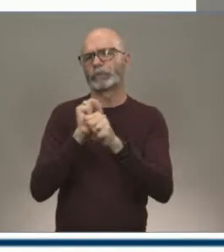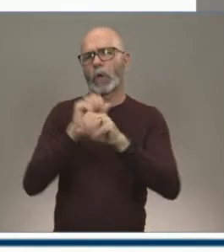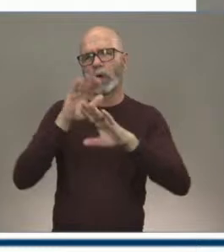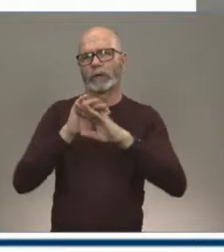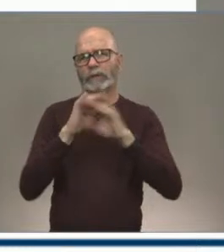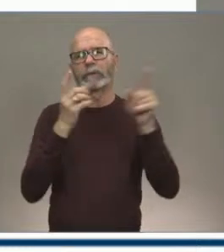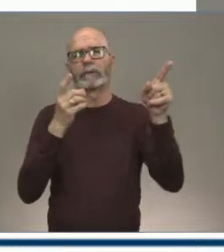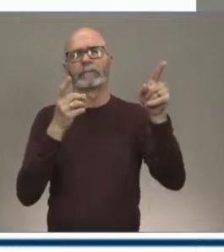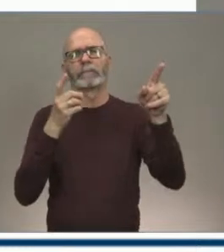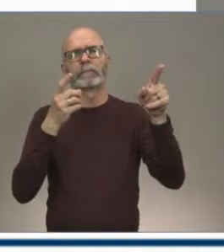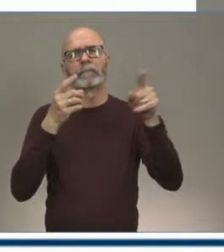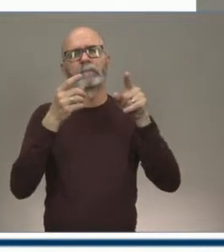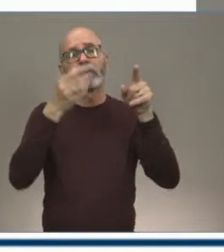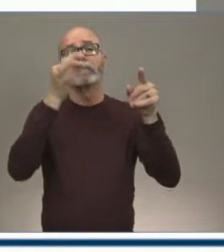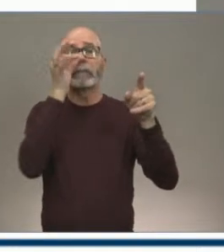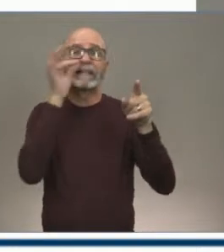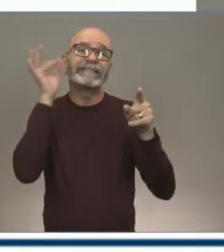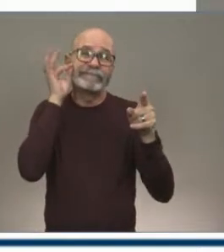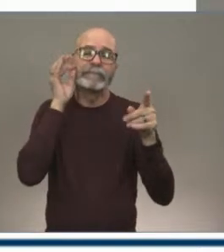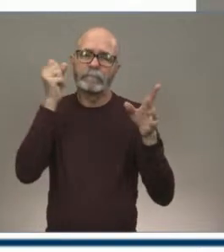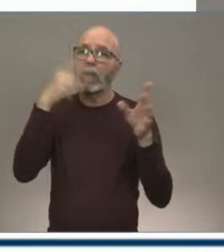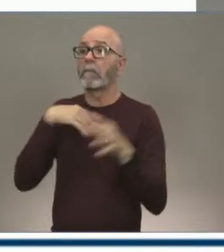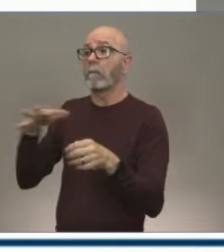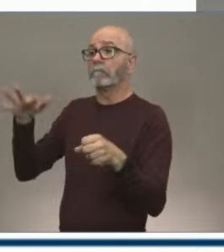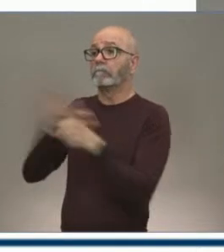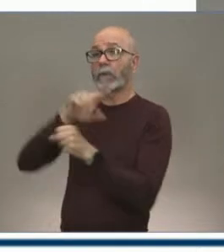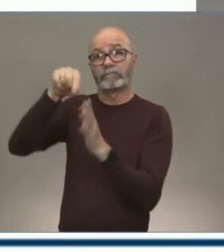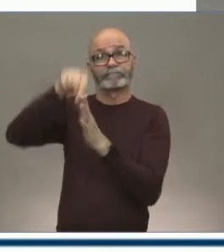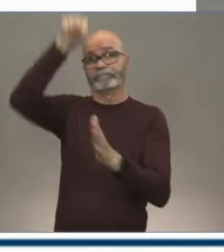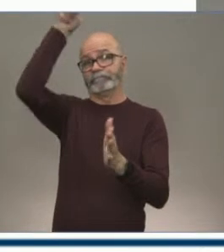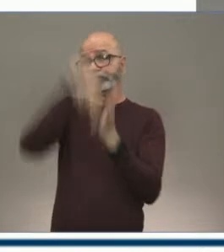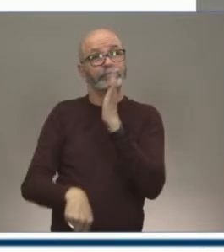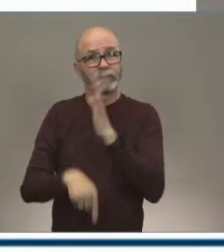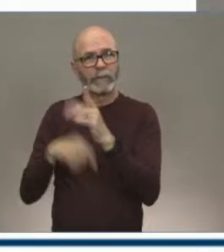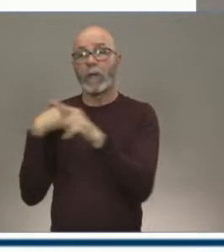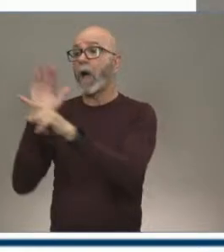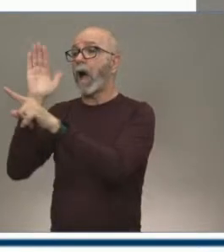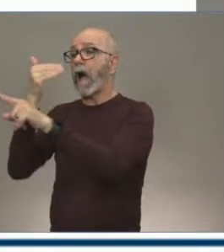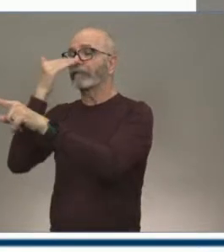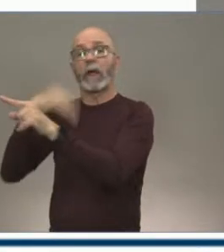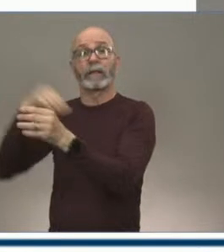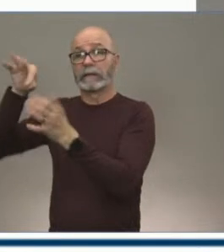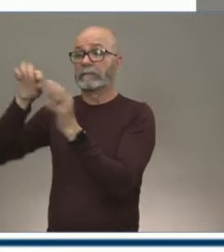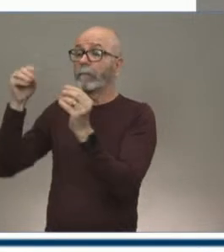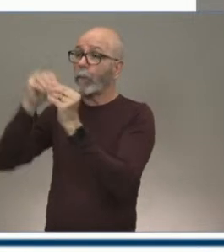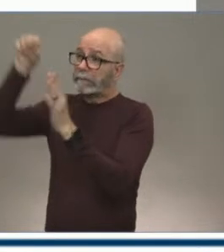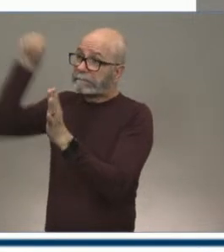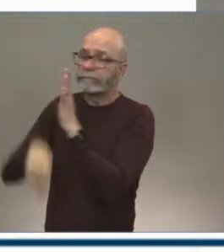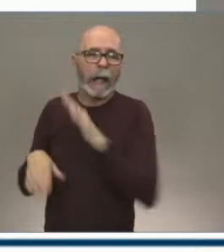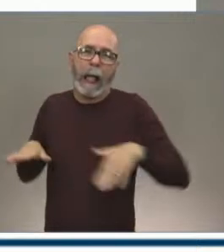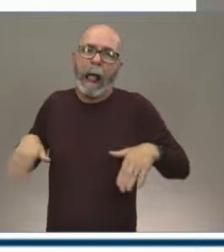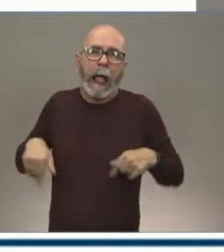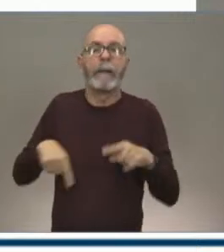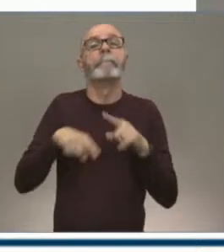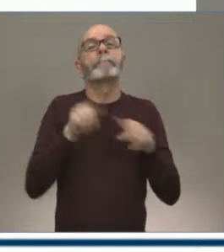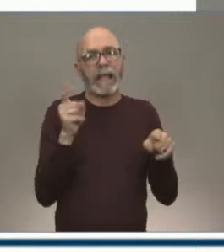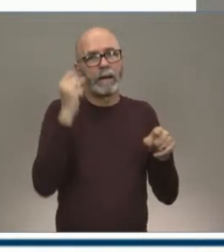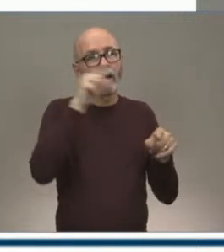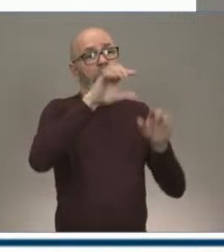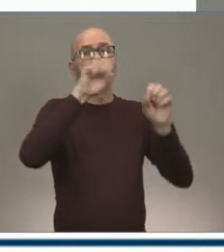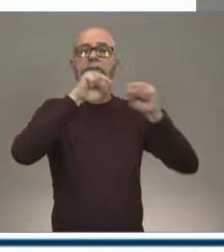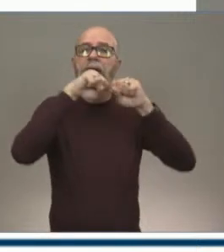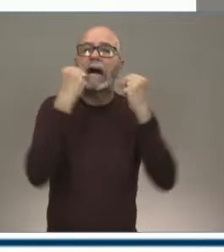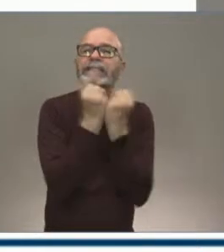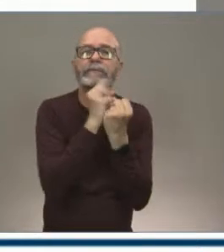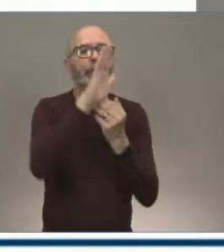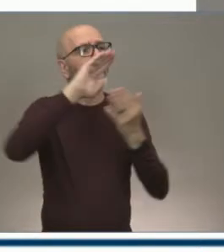I mean, they've identified that because of their longstanding, kind of socioeconomic and